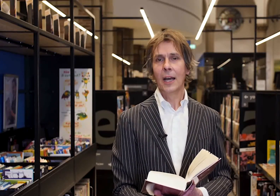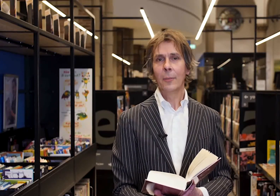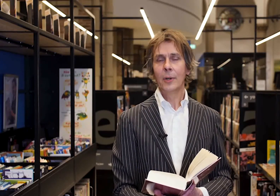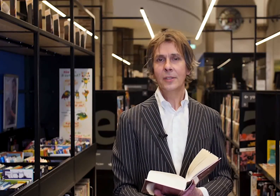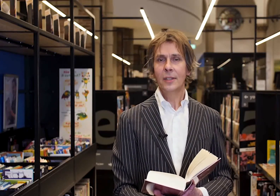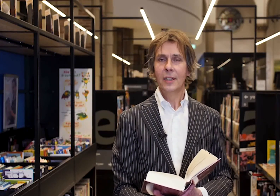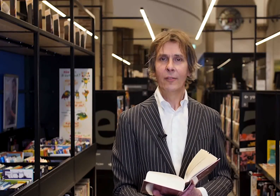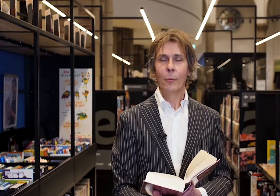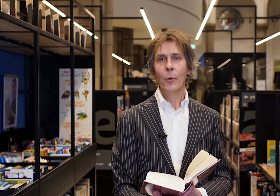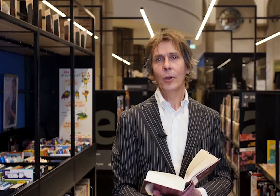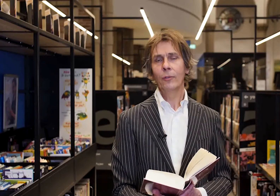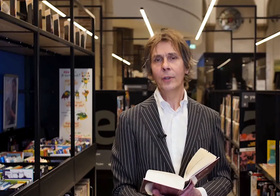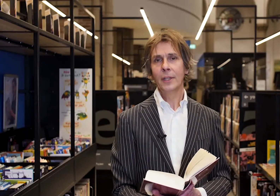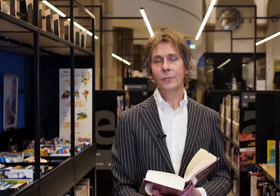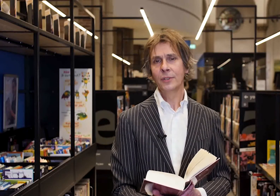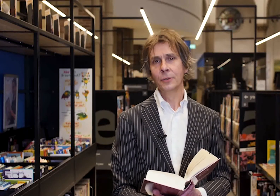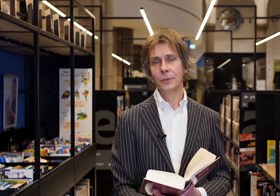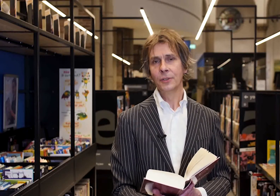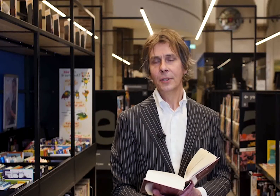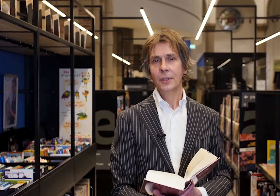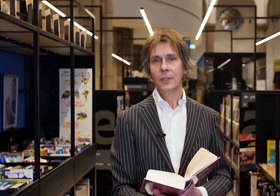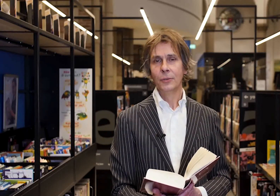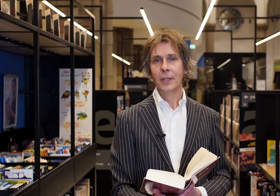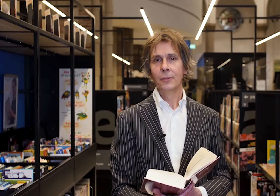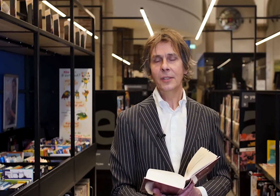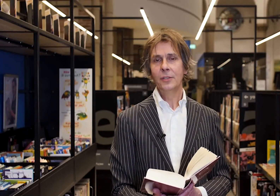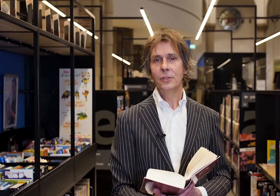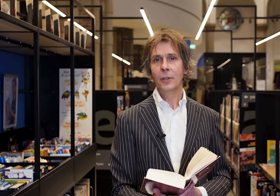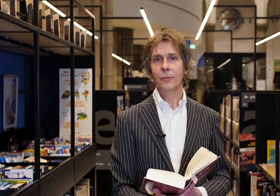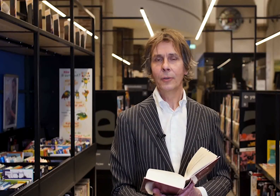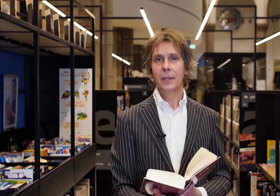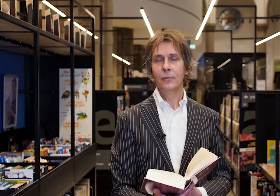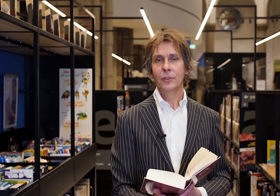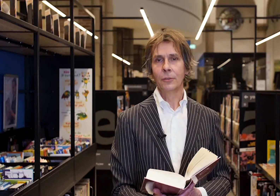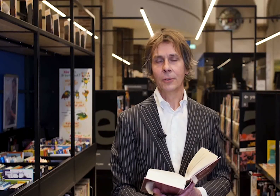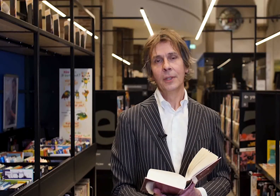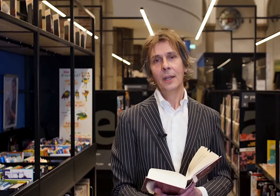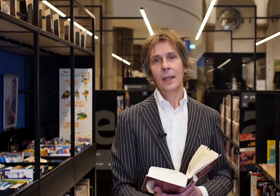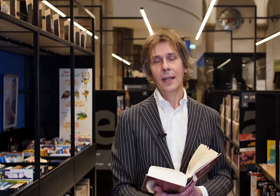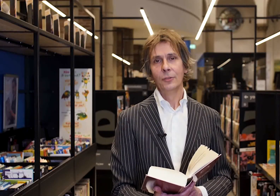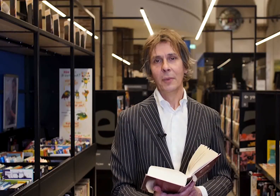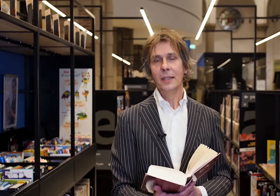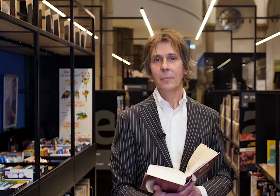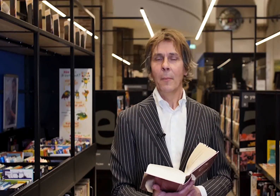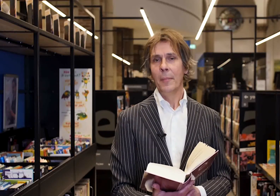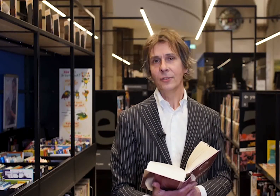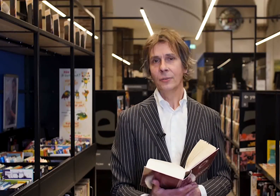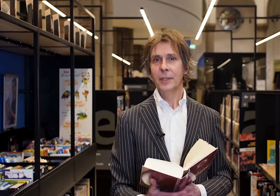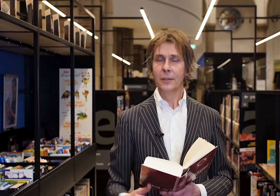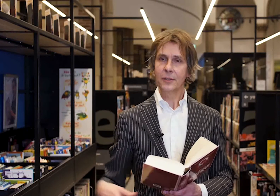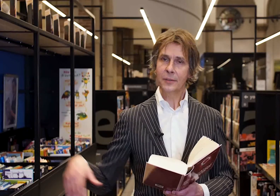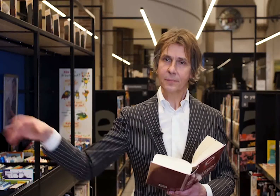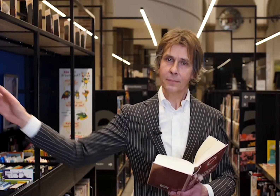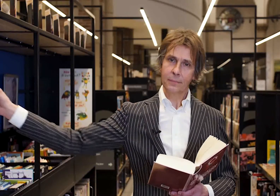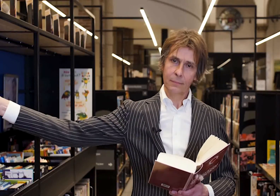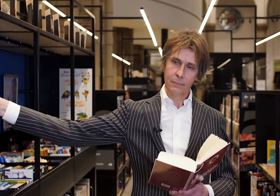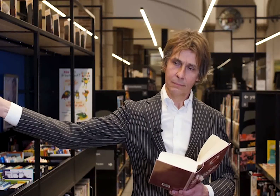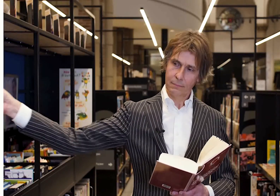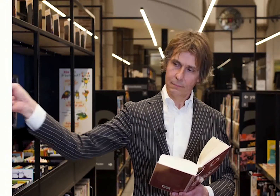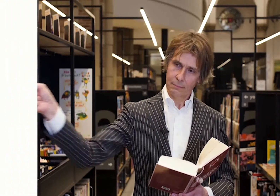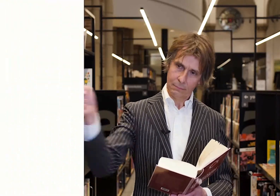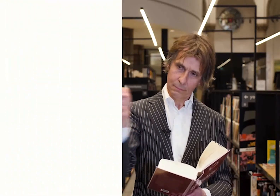and local libraries have been working for years with schools to increase the joy of reading for children and to make them better readers.